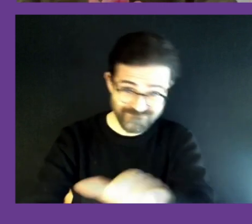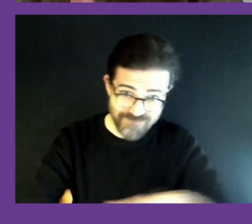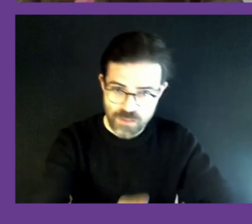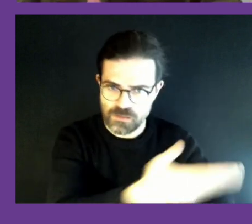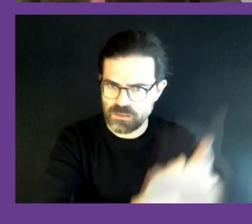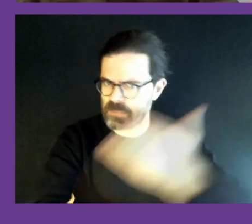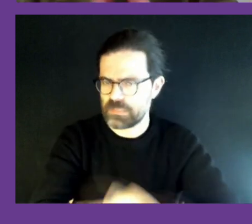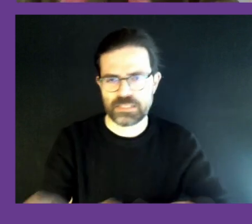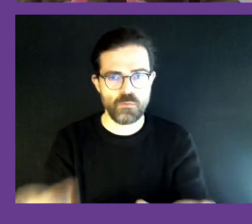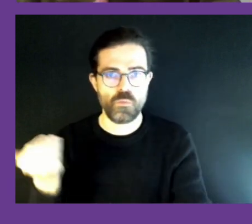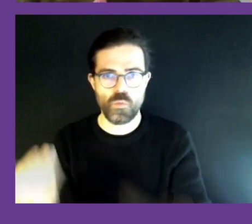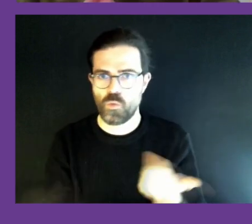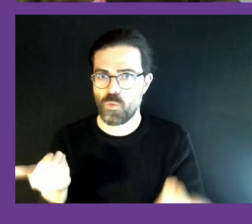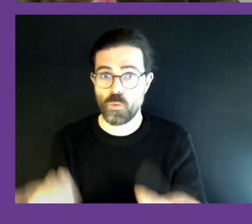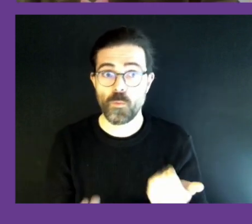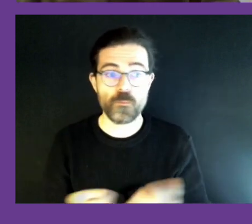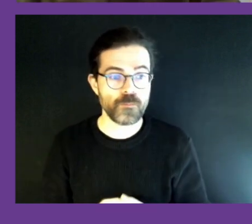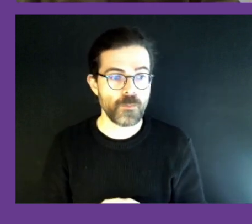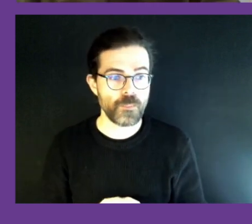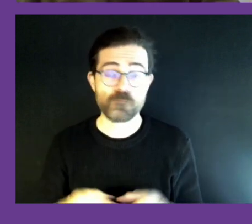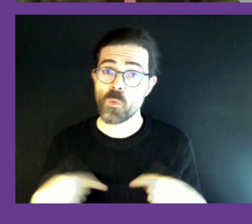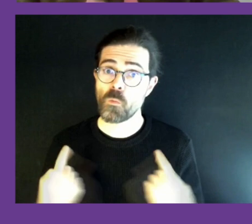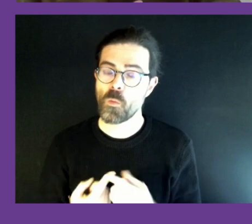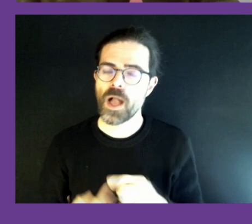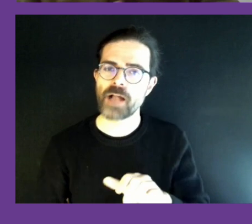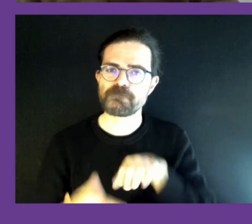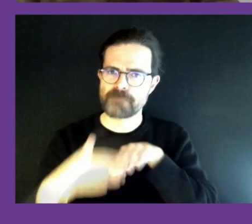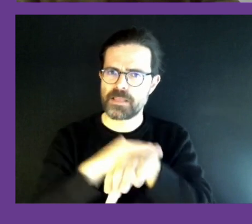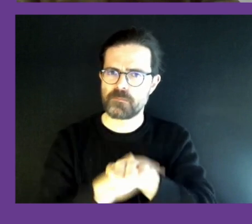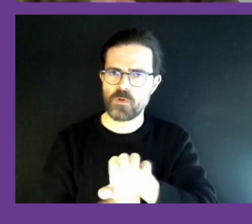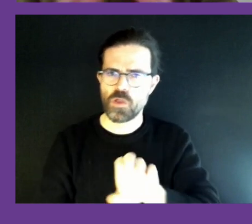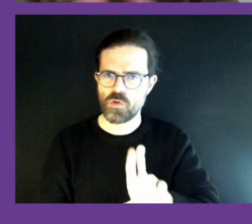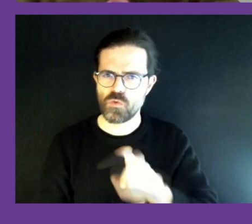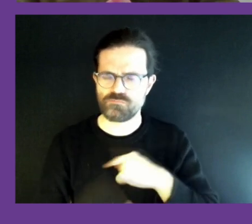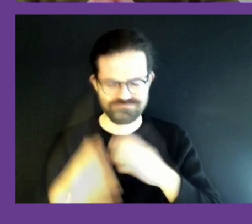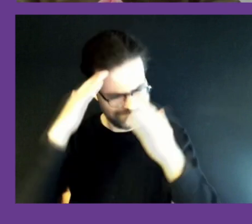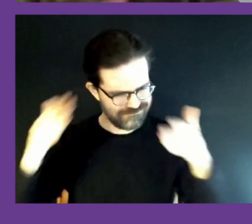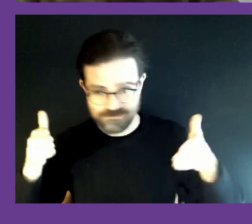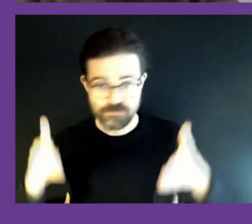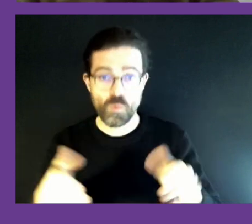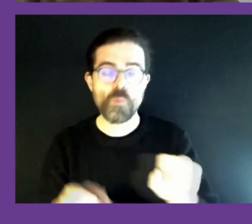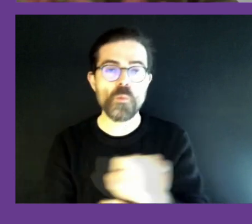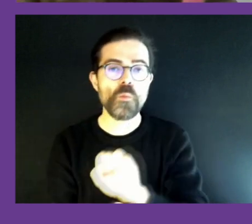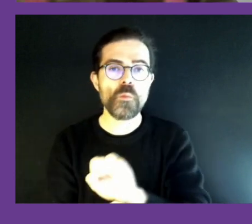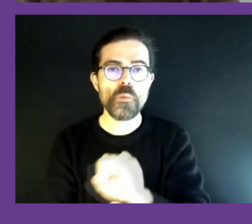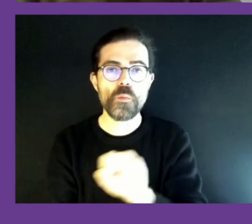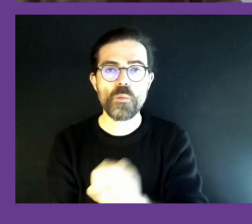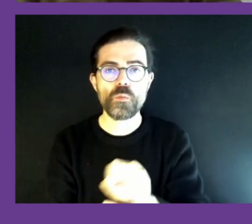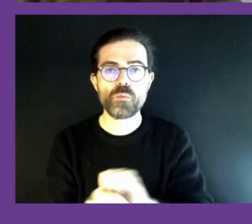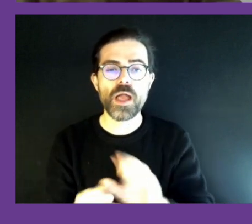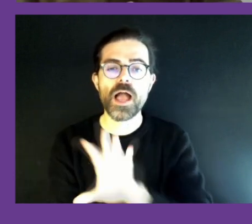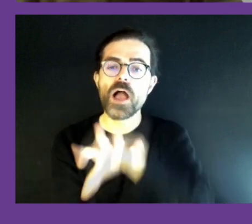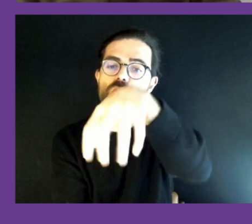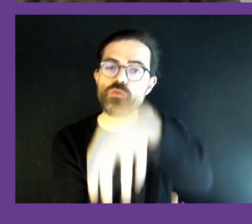specifically, AccessibleEU is focused on creating a resource center to gather in one place all things